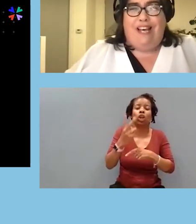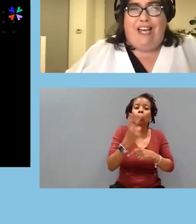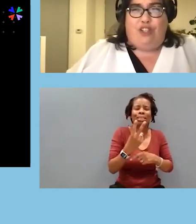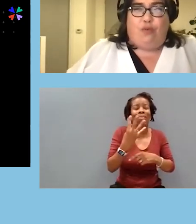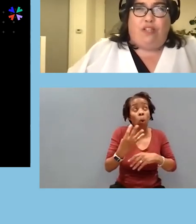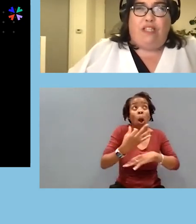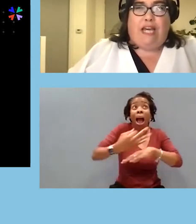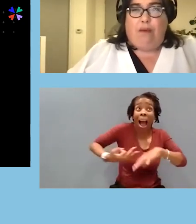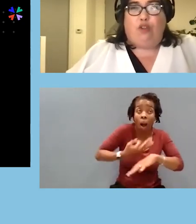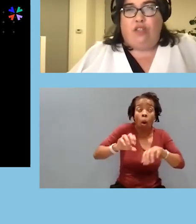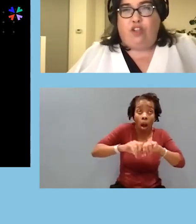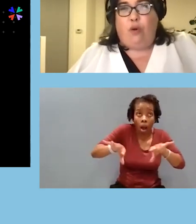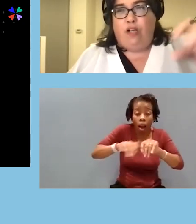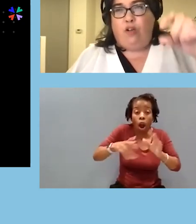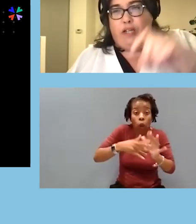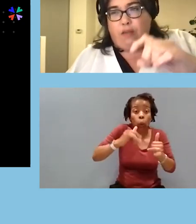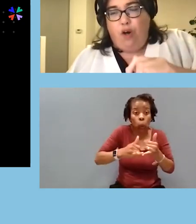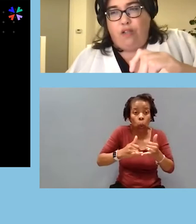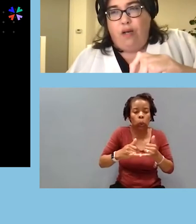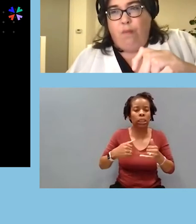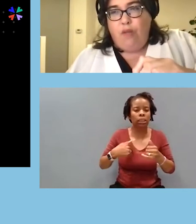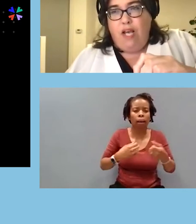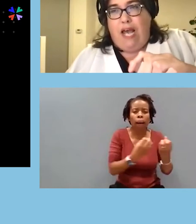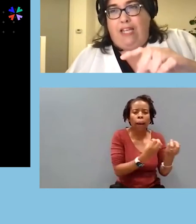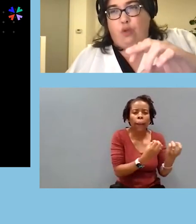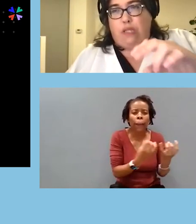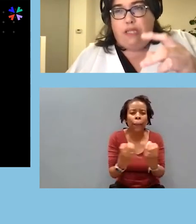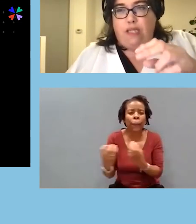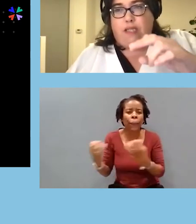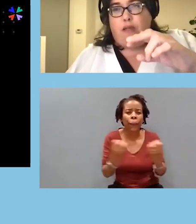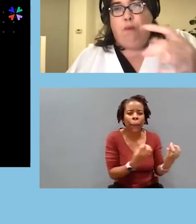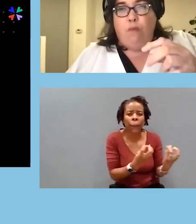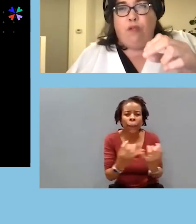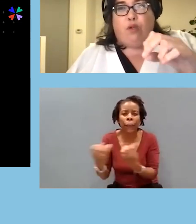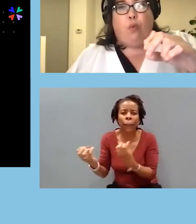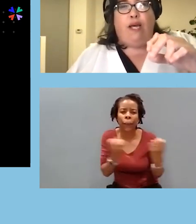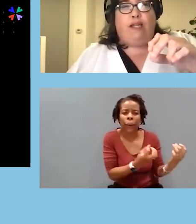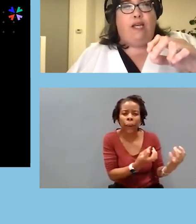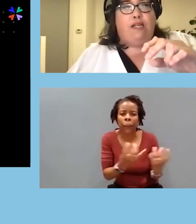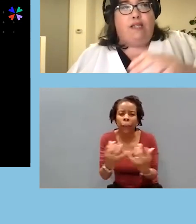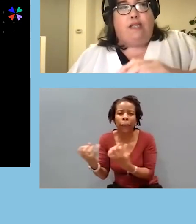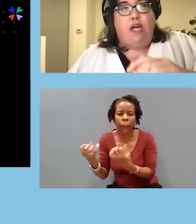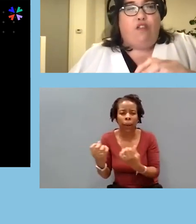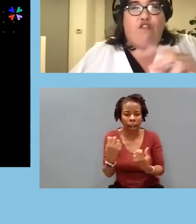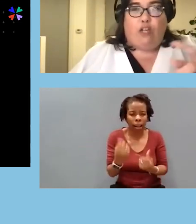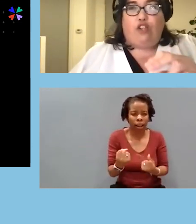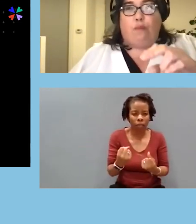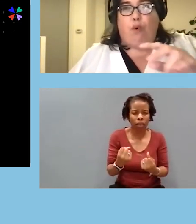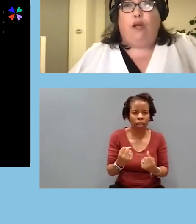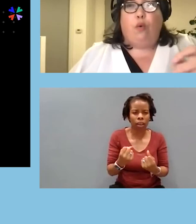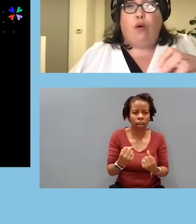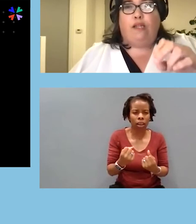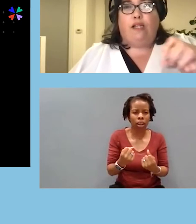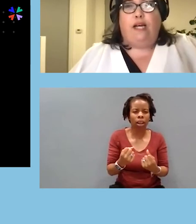Channel 24 News, and you see the captions going along at the bottom, and you see these moments where there's like this kind of